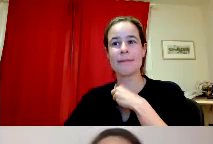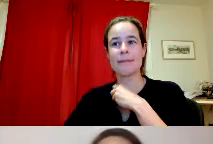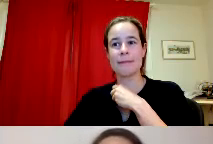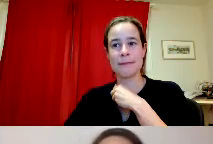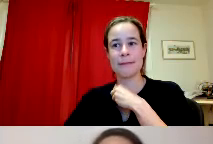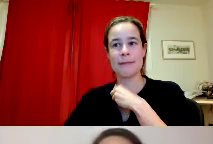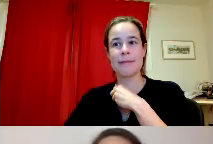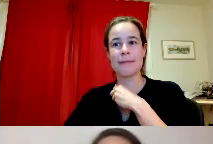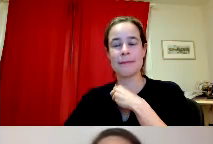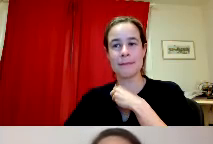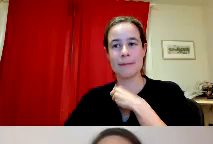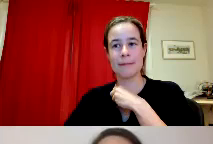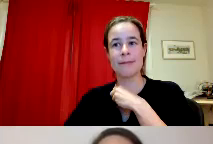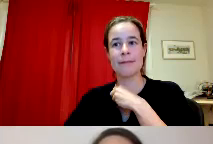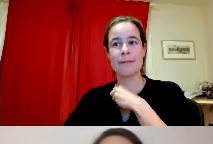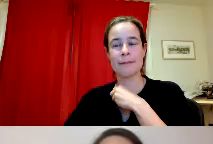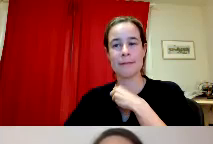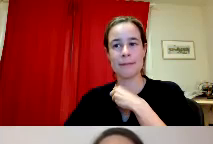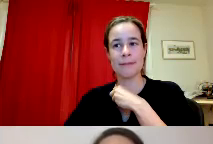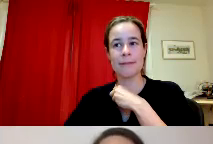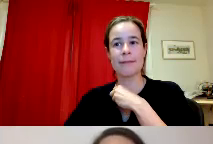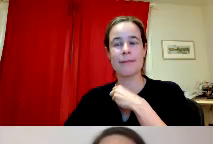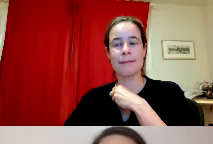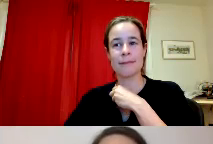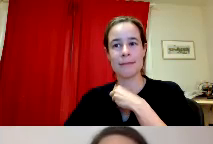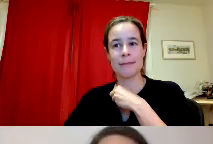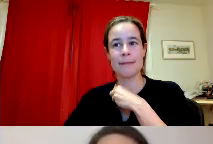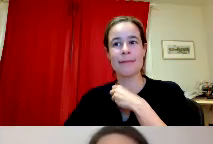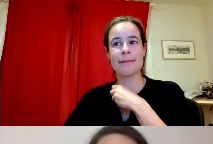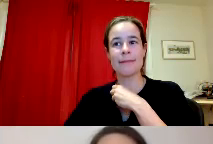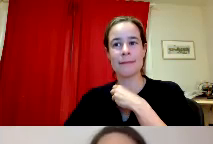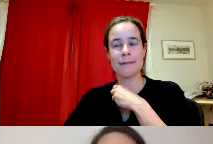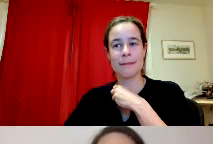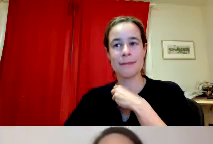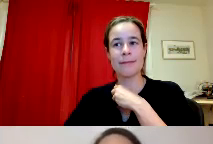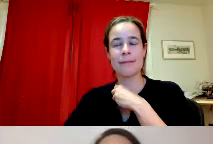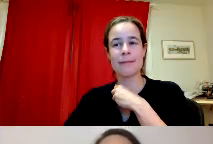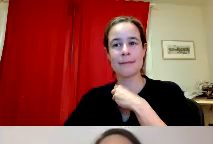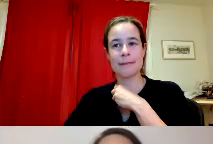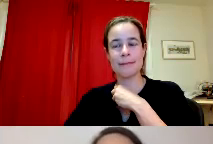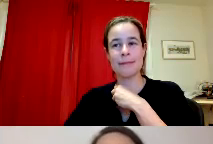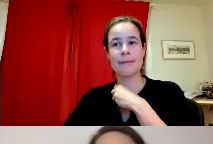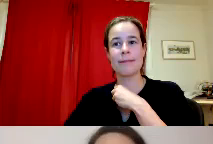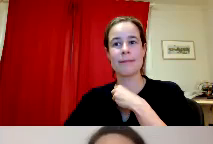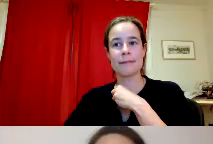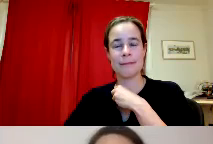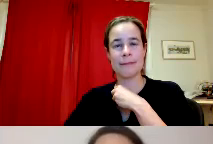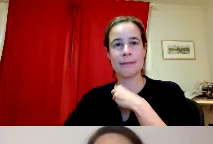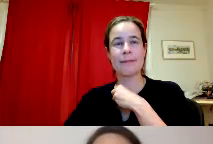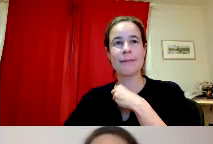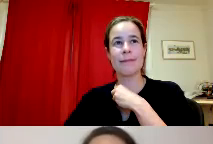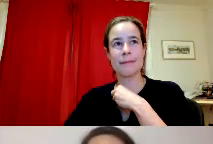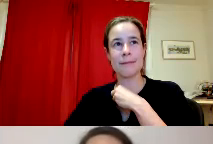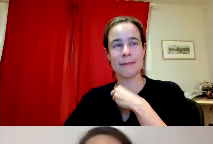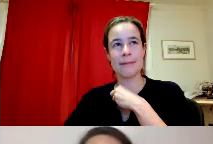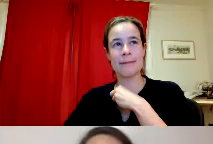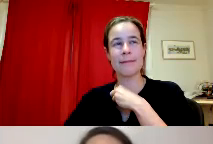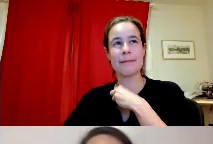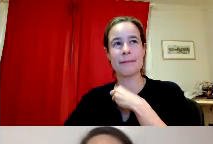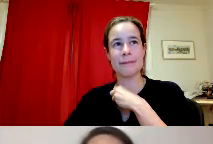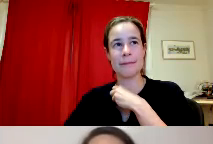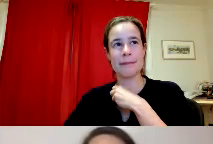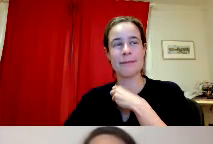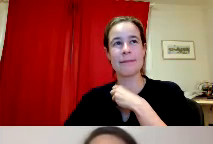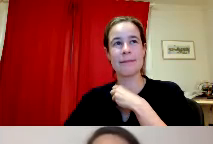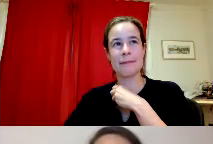as usual, always considering a new caregiver's personal context, because it's a stressful time and we have